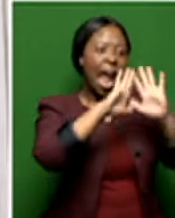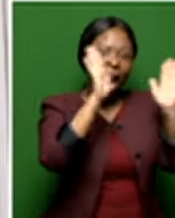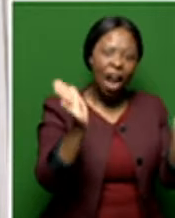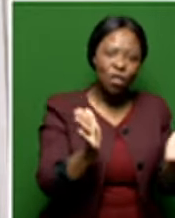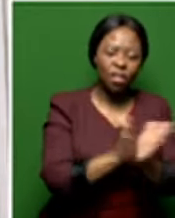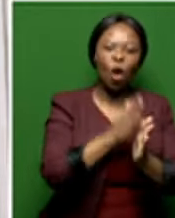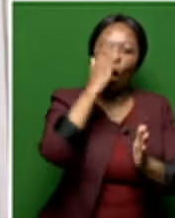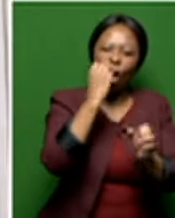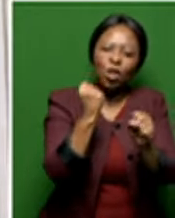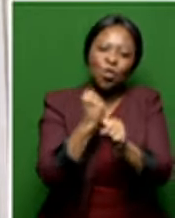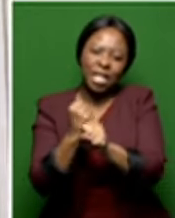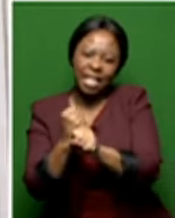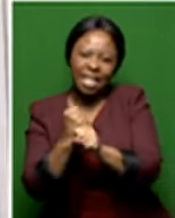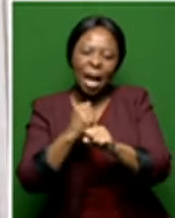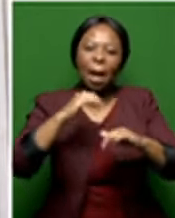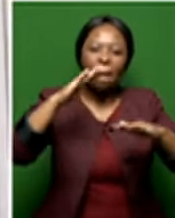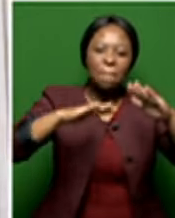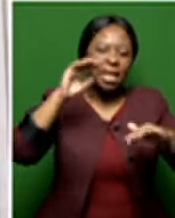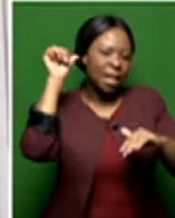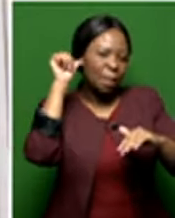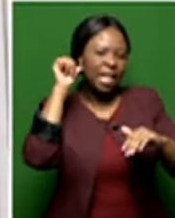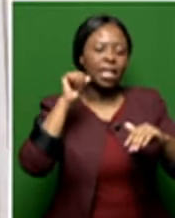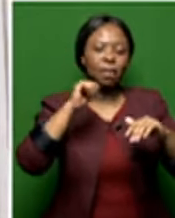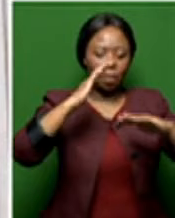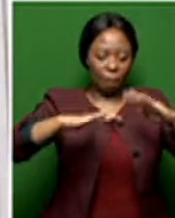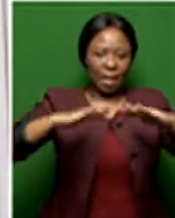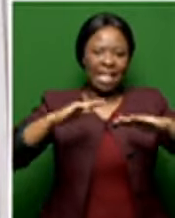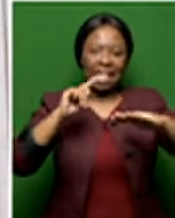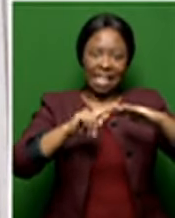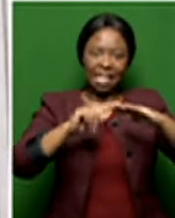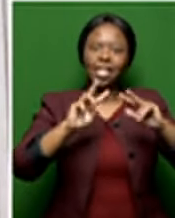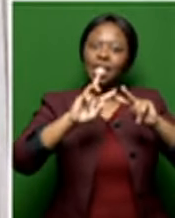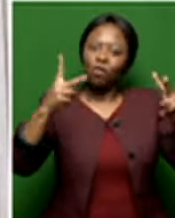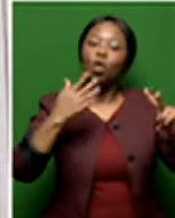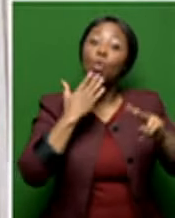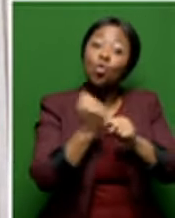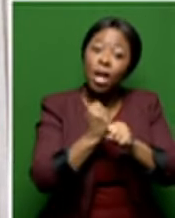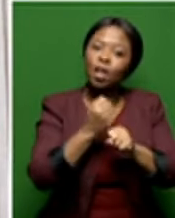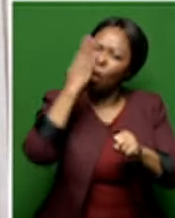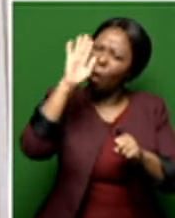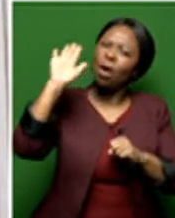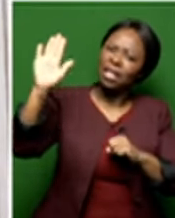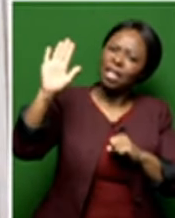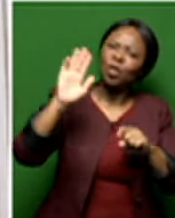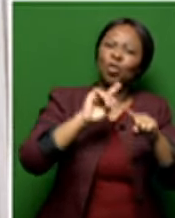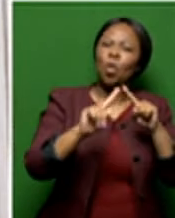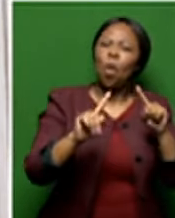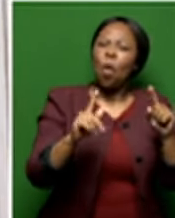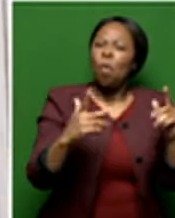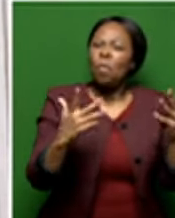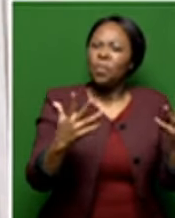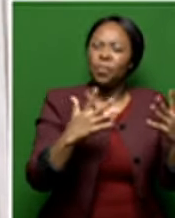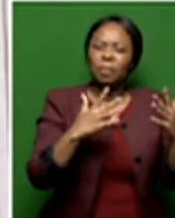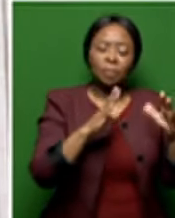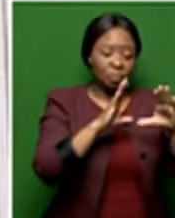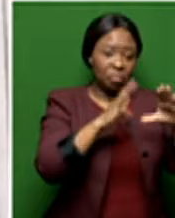Any different beats is created by God. It comes from Him. And if it's able to capture a different sector